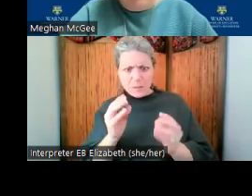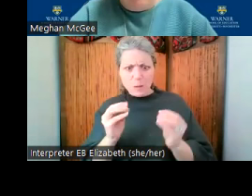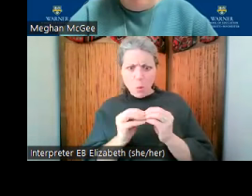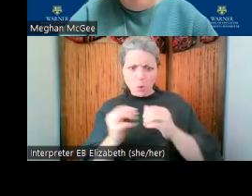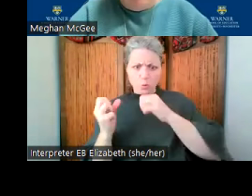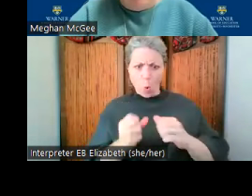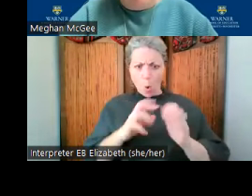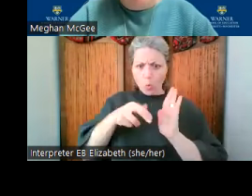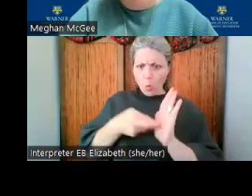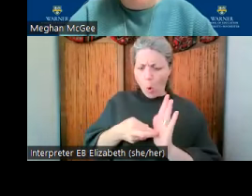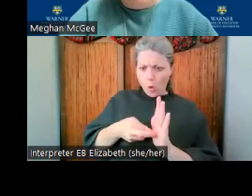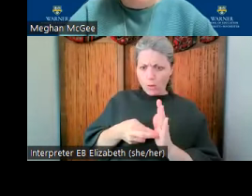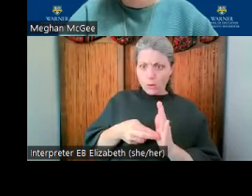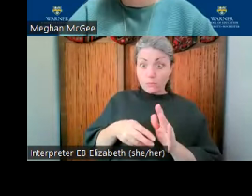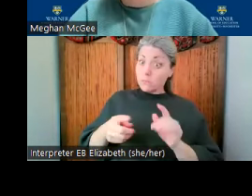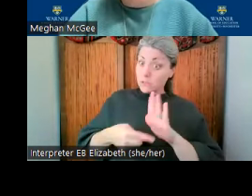environment.